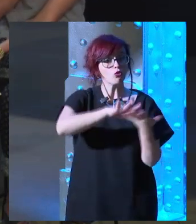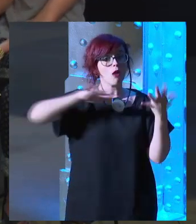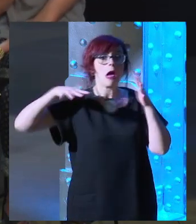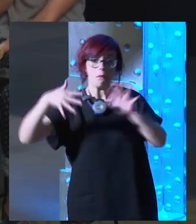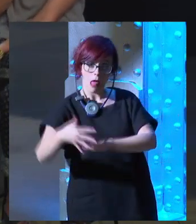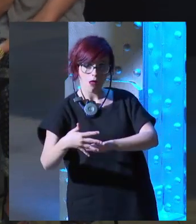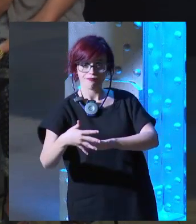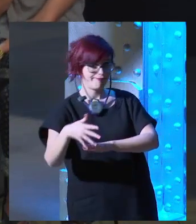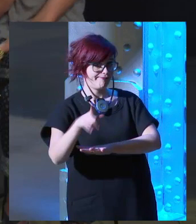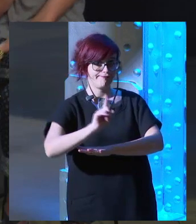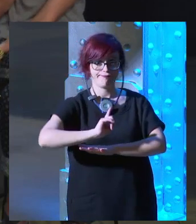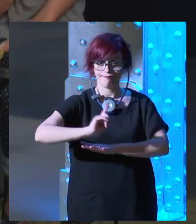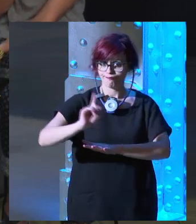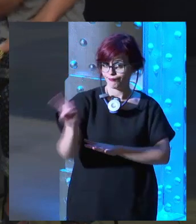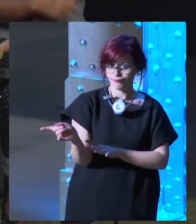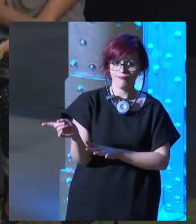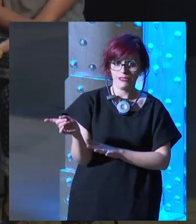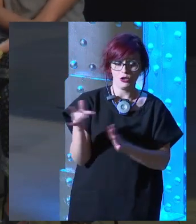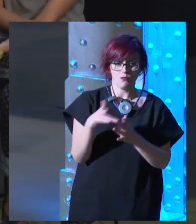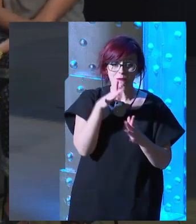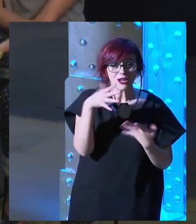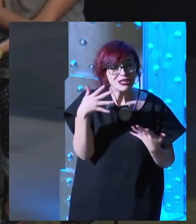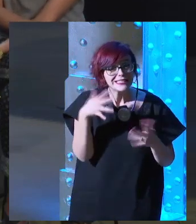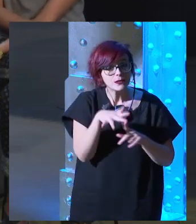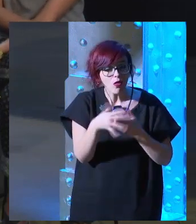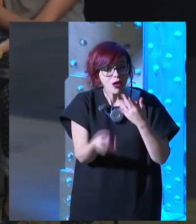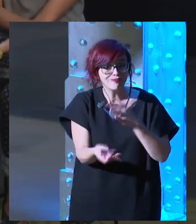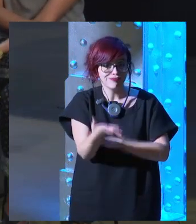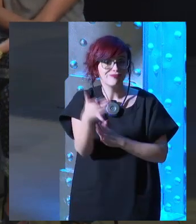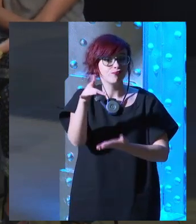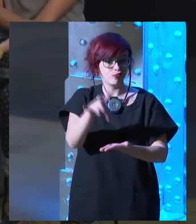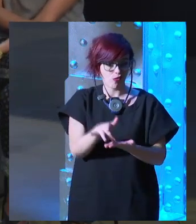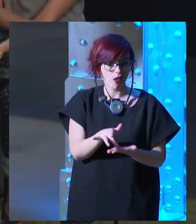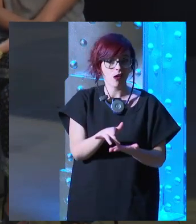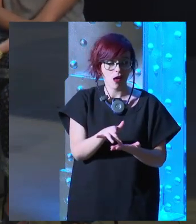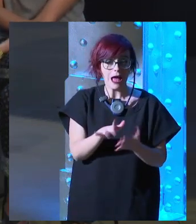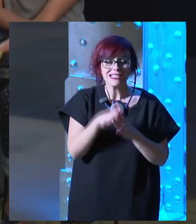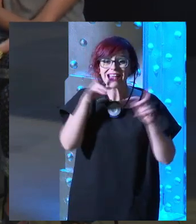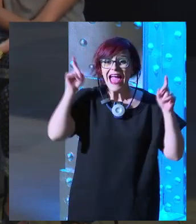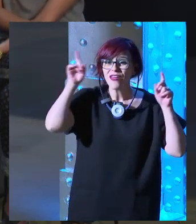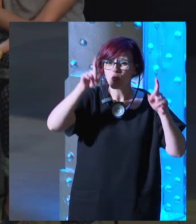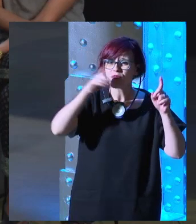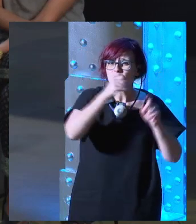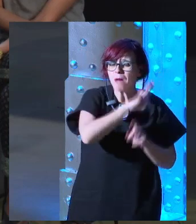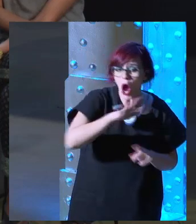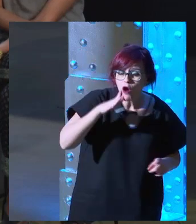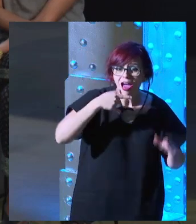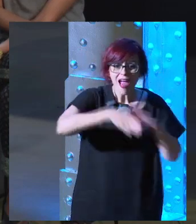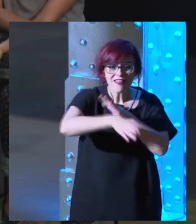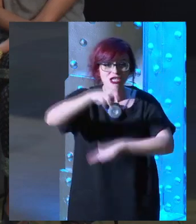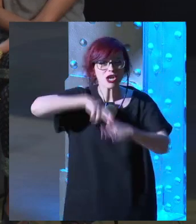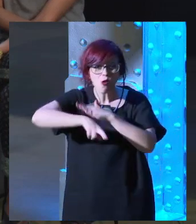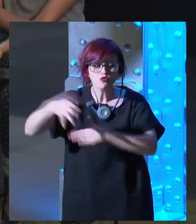elite, because it's happening now, who will have the best education, the best resources, access to everything, art,